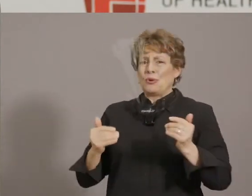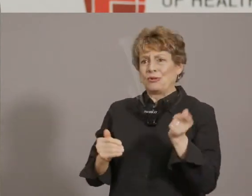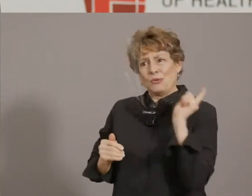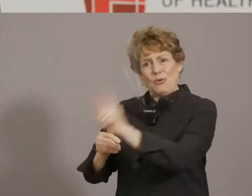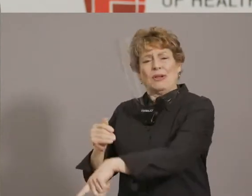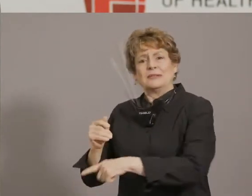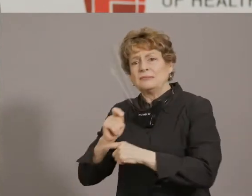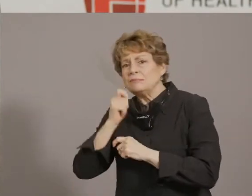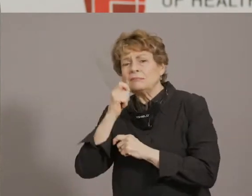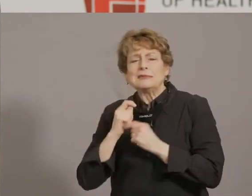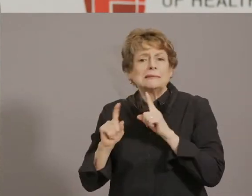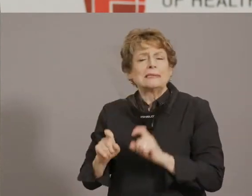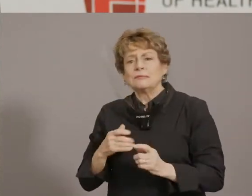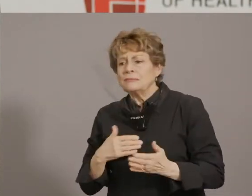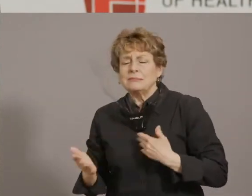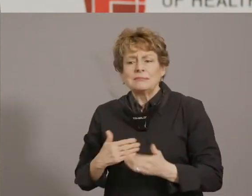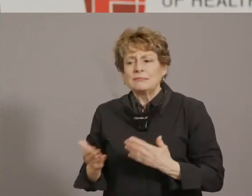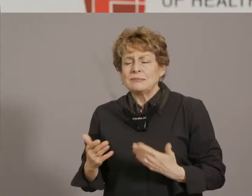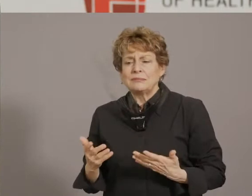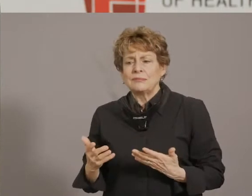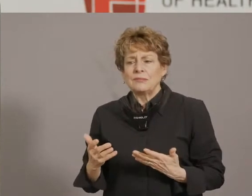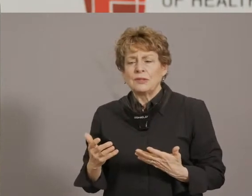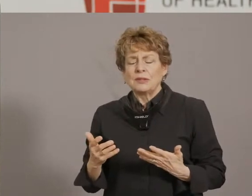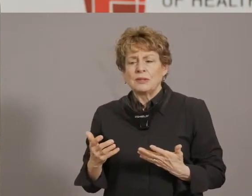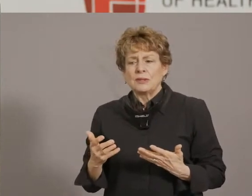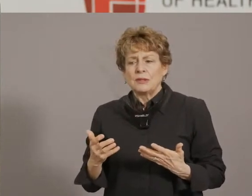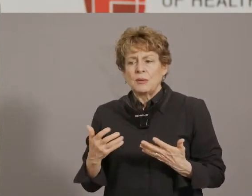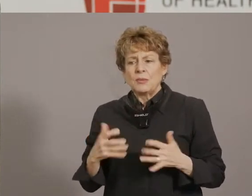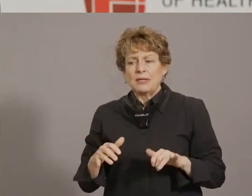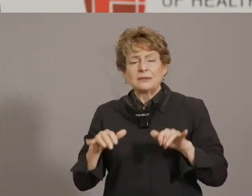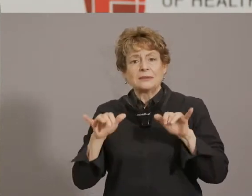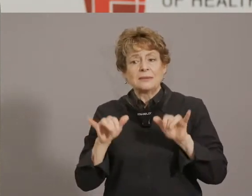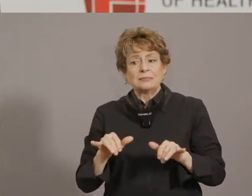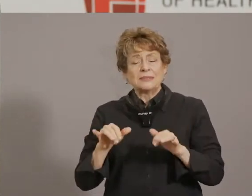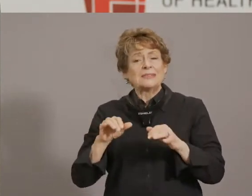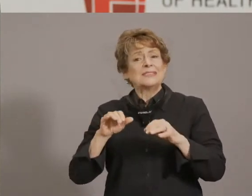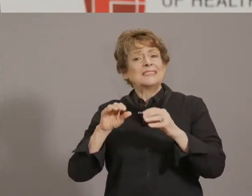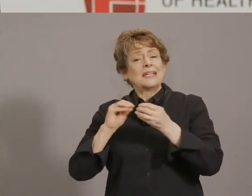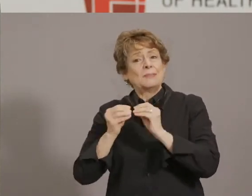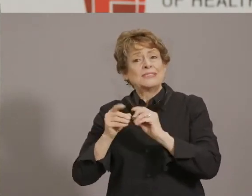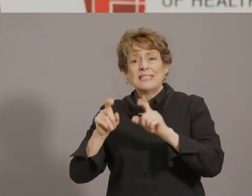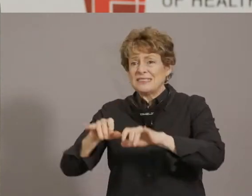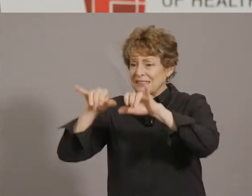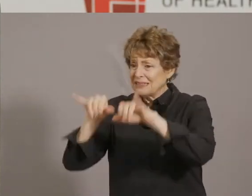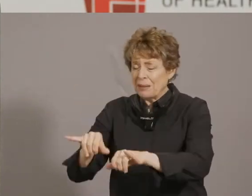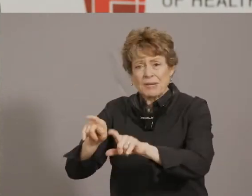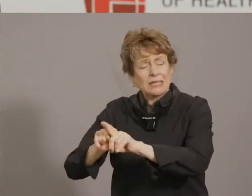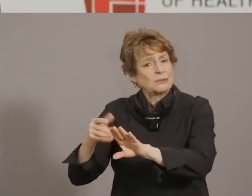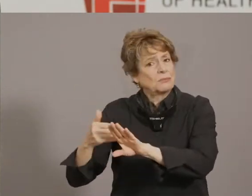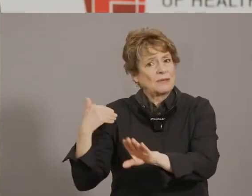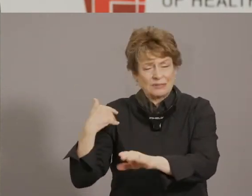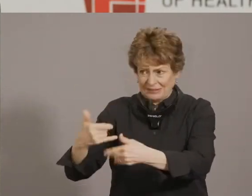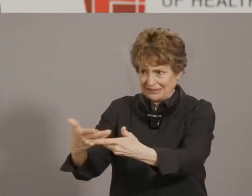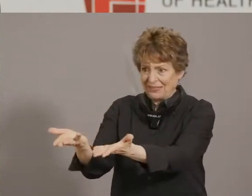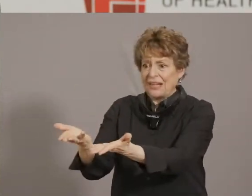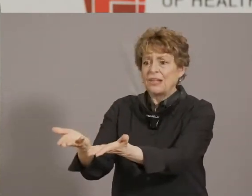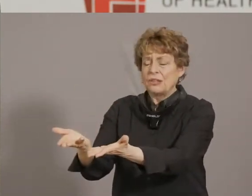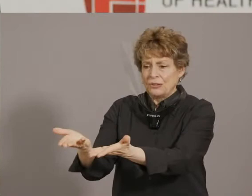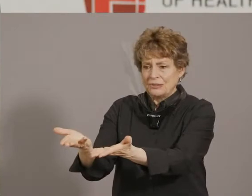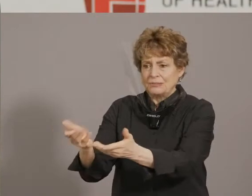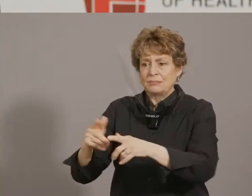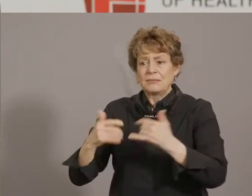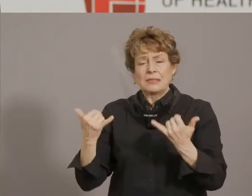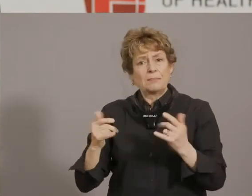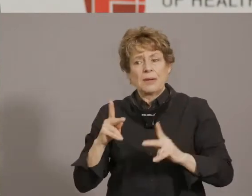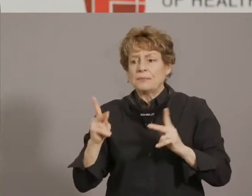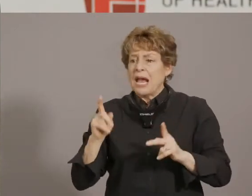that we did back in, November, December, and January. It's just going to be people now seeking out that testing. So